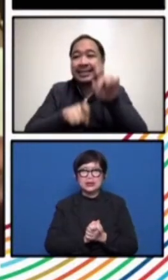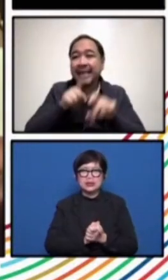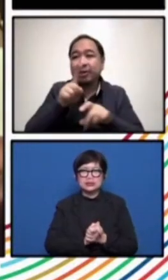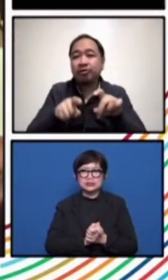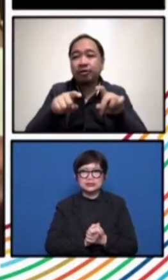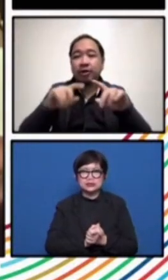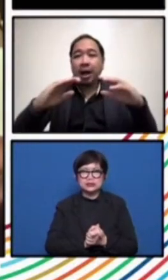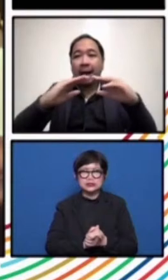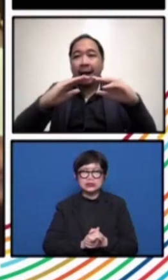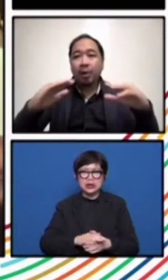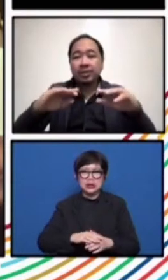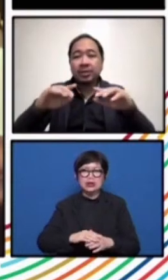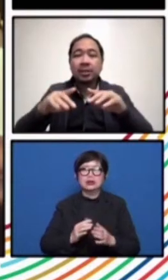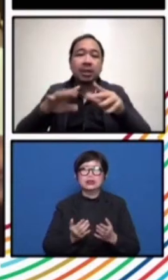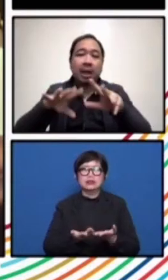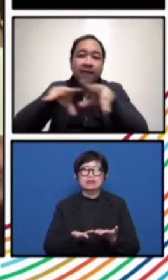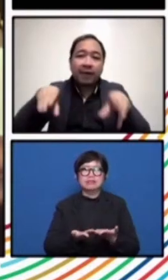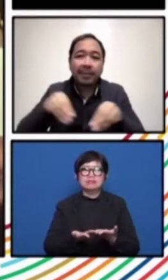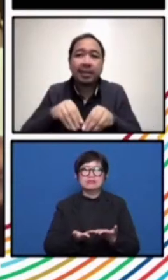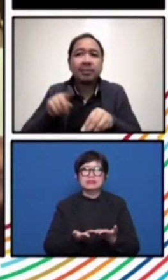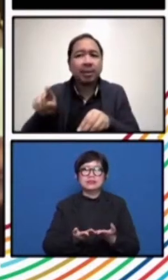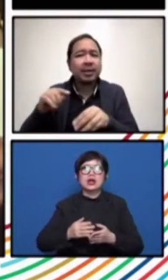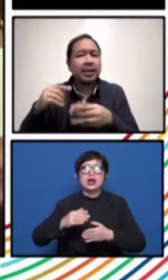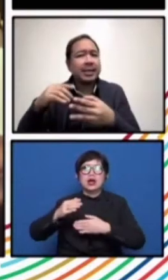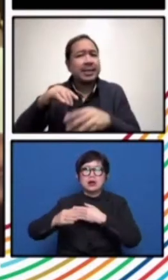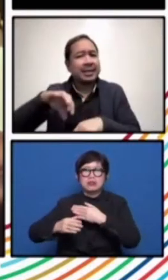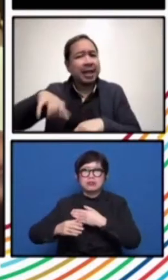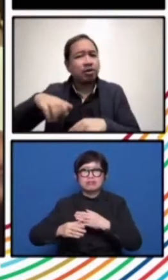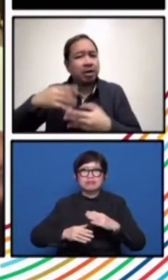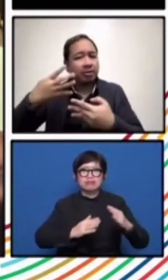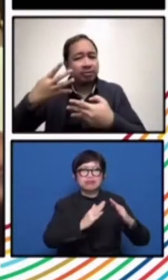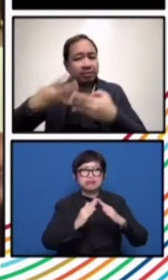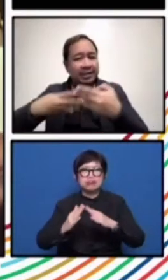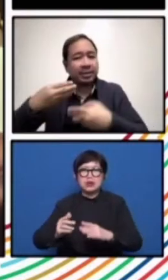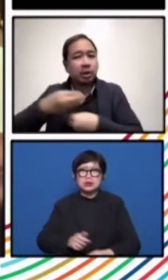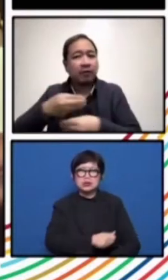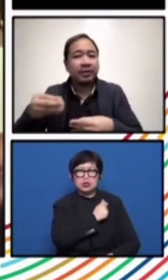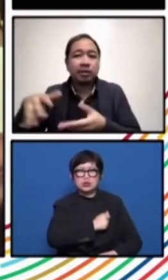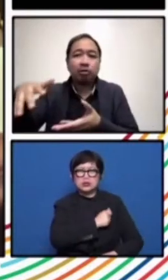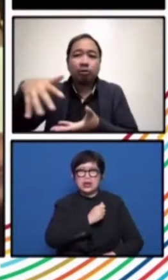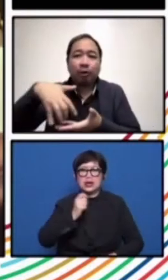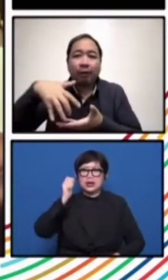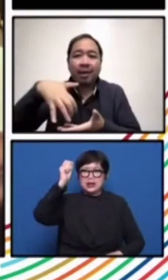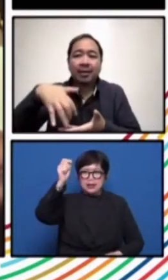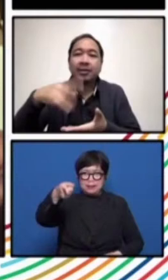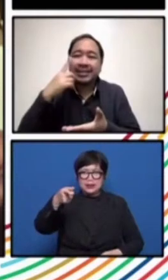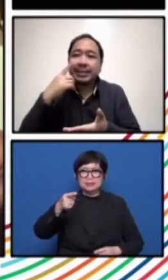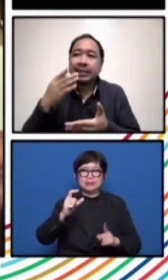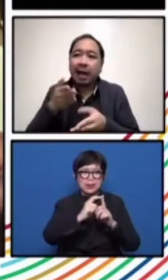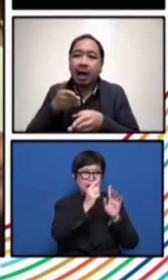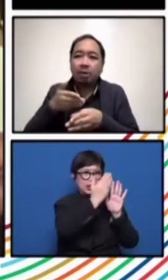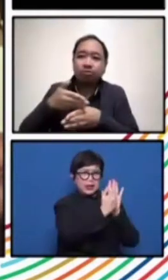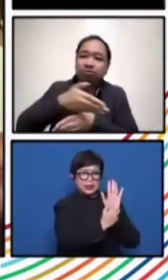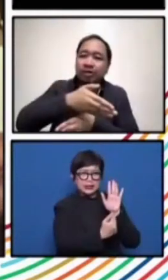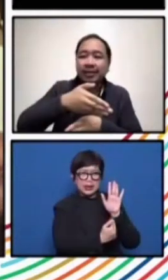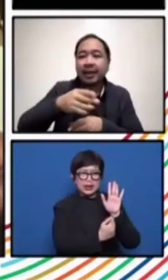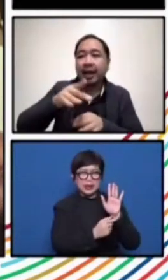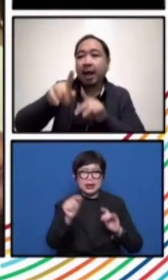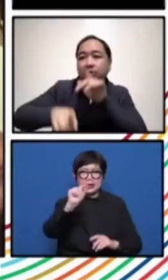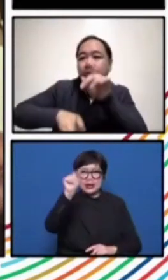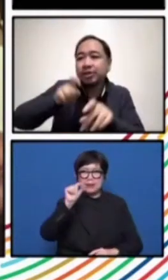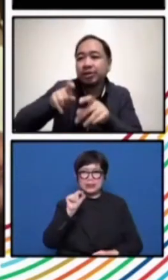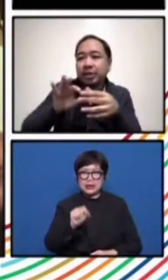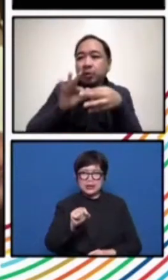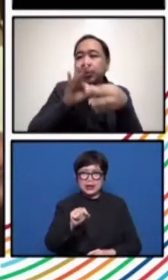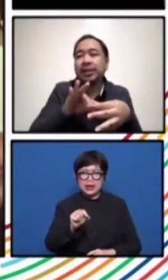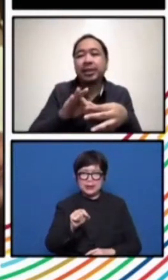statistic will also make efforts to collect data on disability by using indirect question given under Washington group of